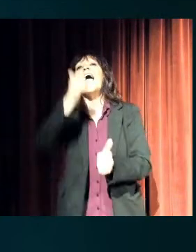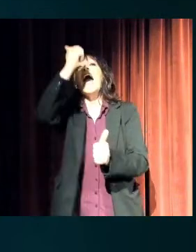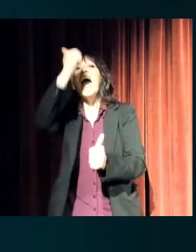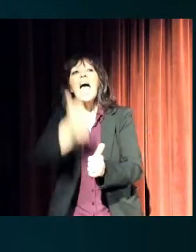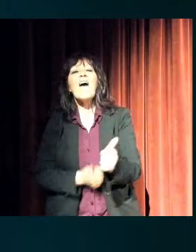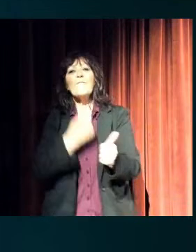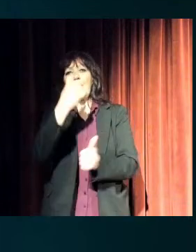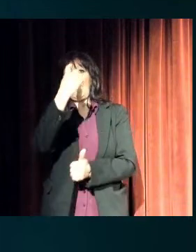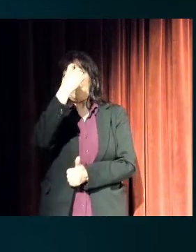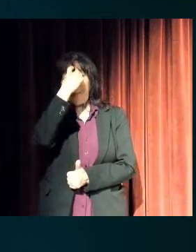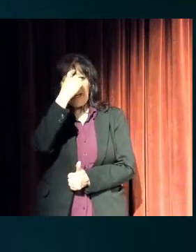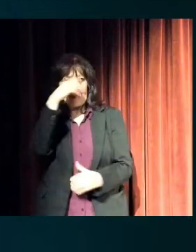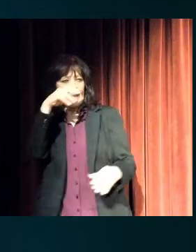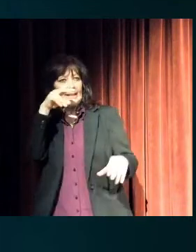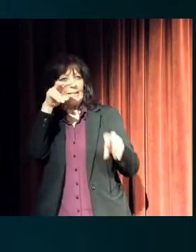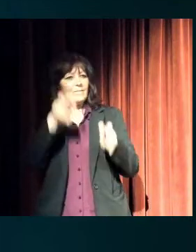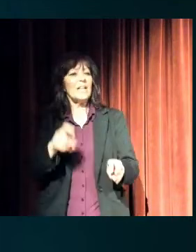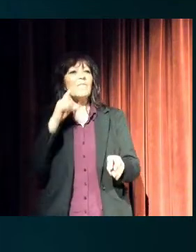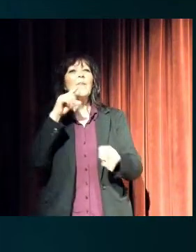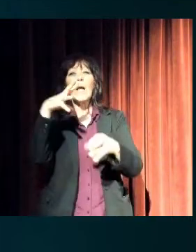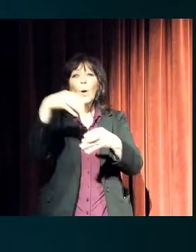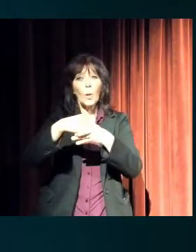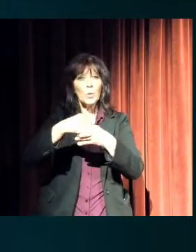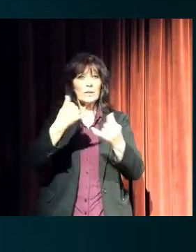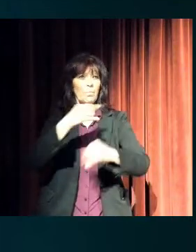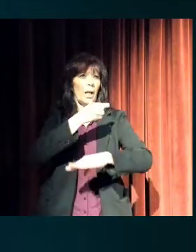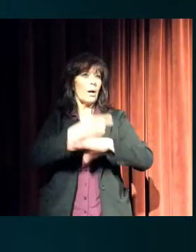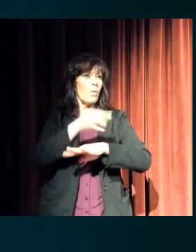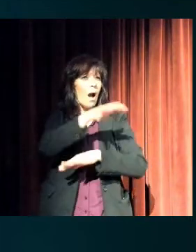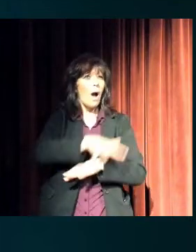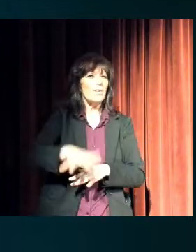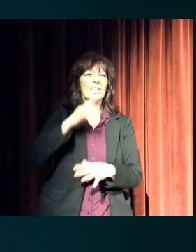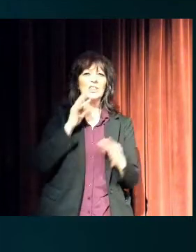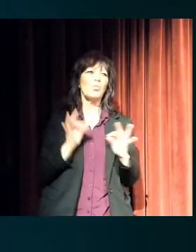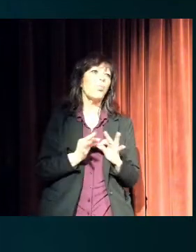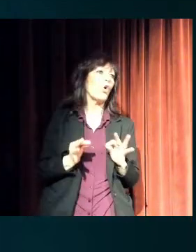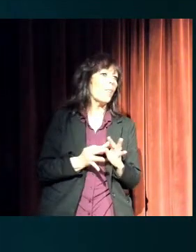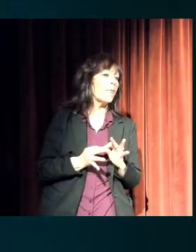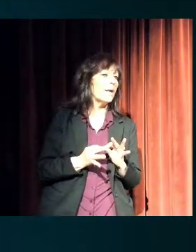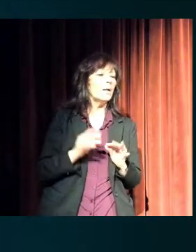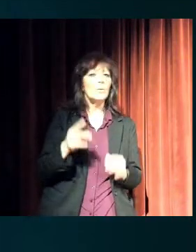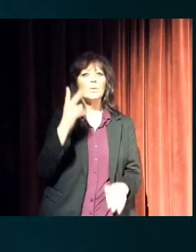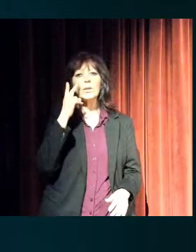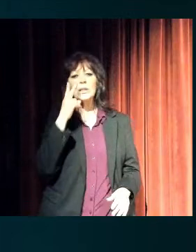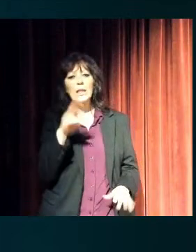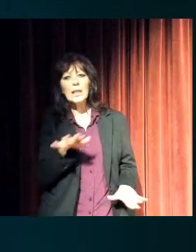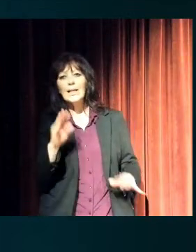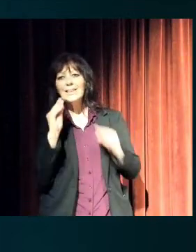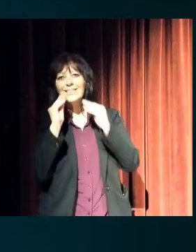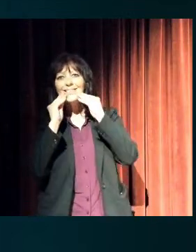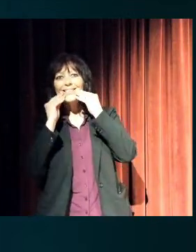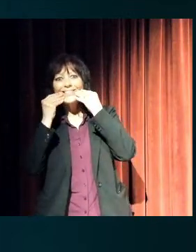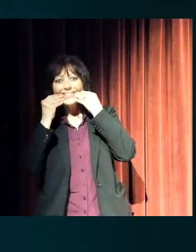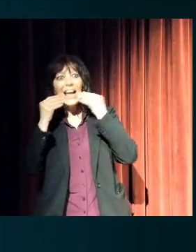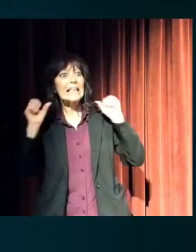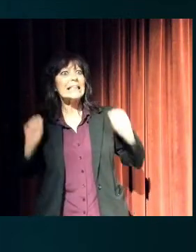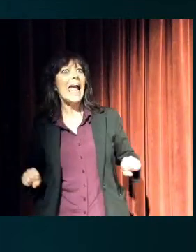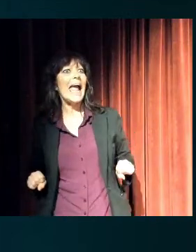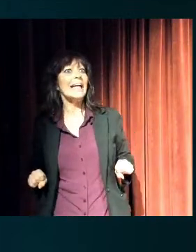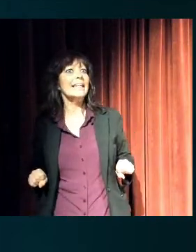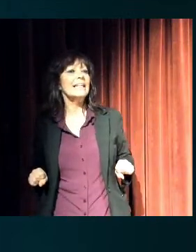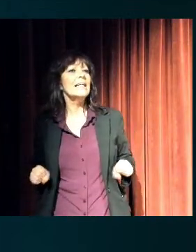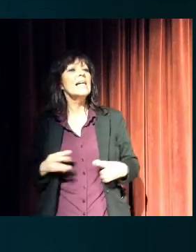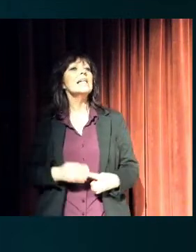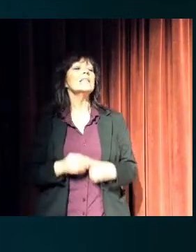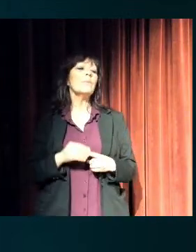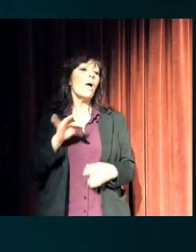Every penny we invest in building inclusive playgrounds in our Erie County parks is worth it when you see the smile on a child's face,